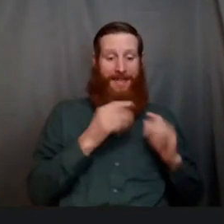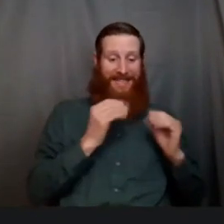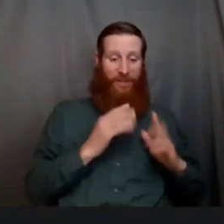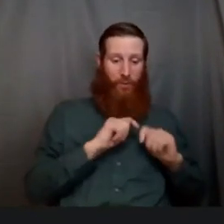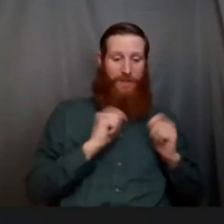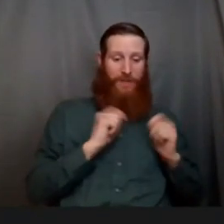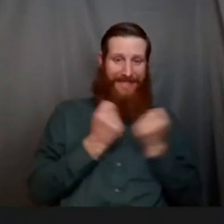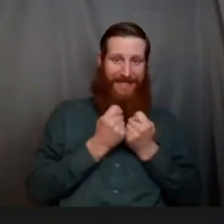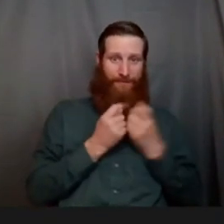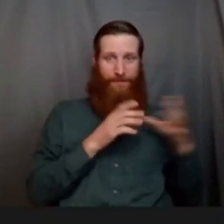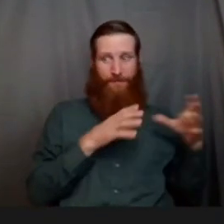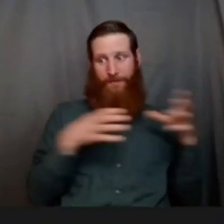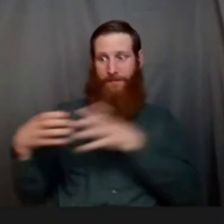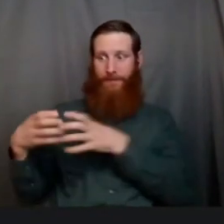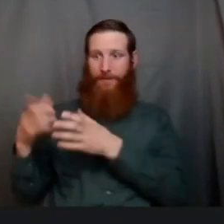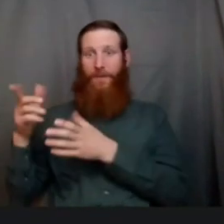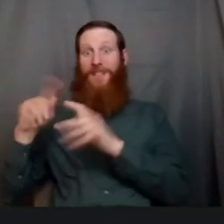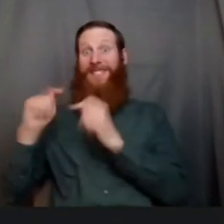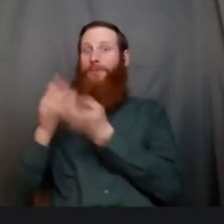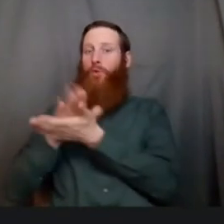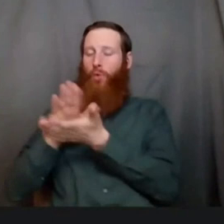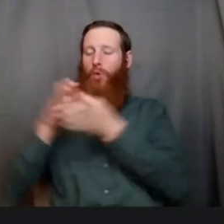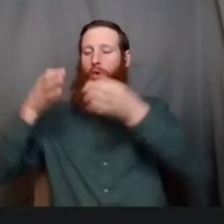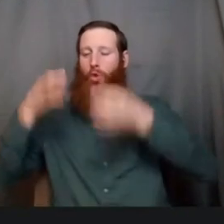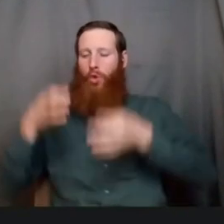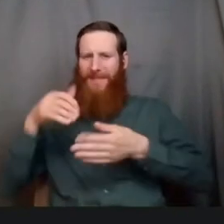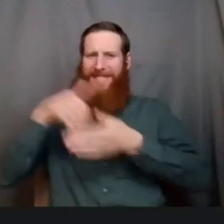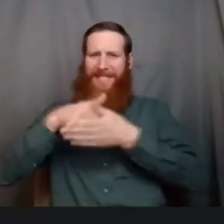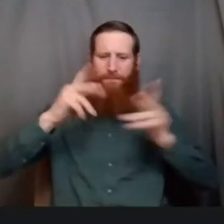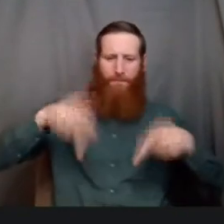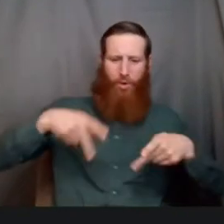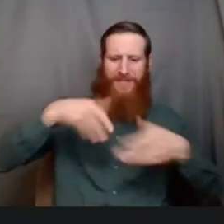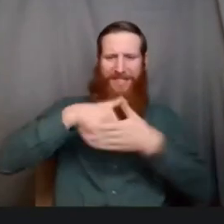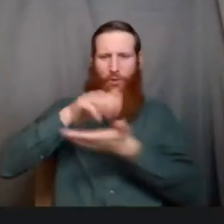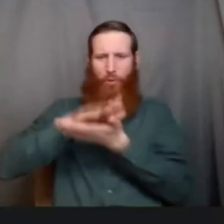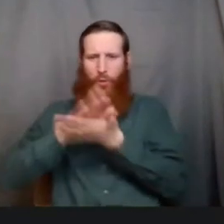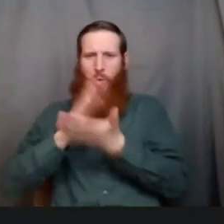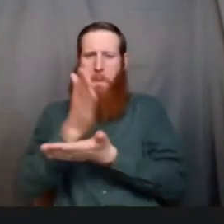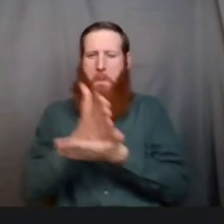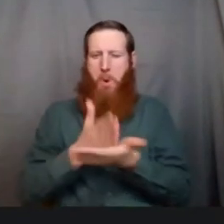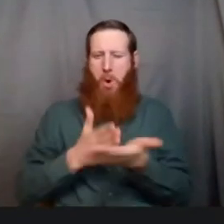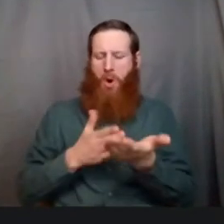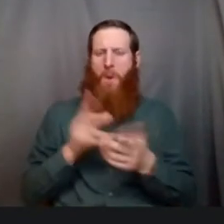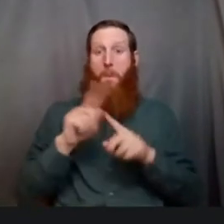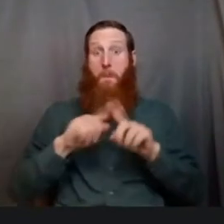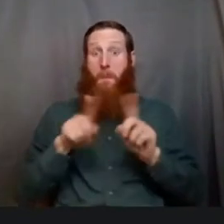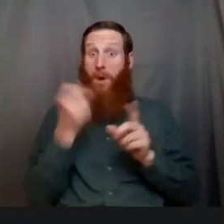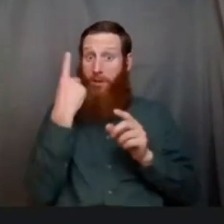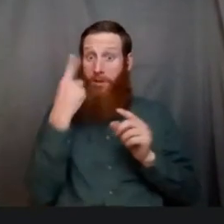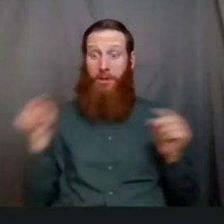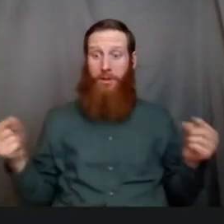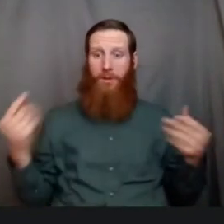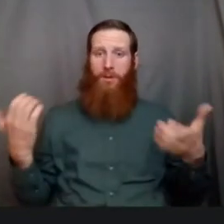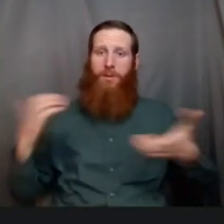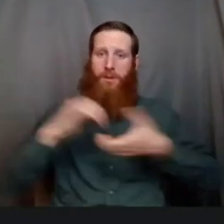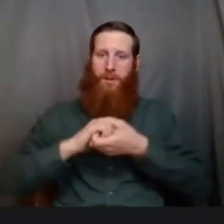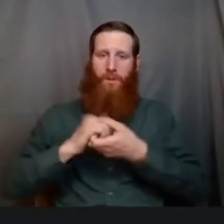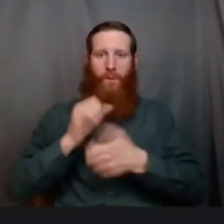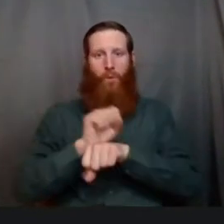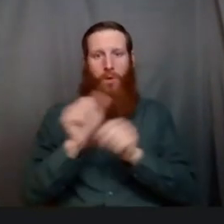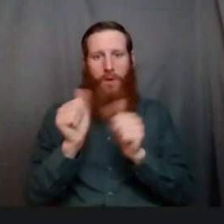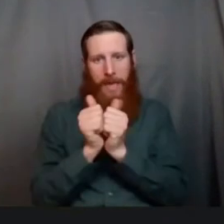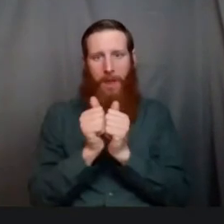the entire team at the school will determine the in-person instruction component. But they're going to be working together as a team and they will verify